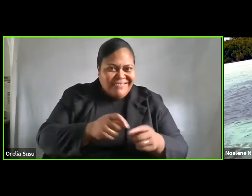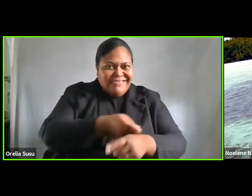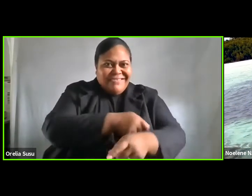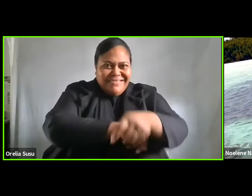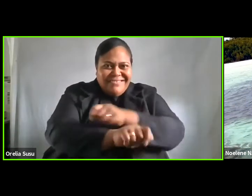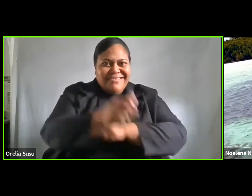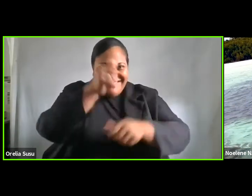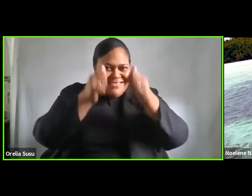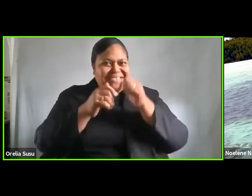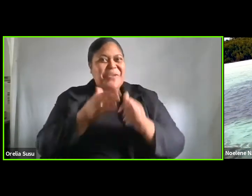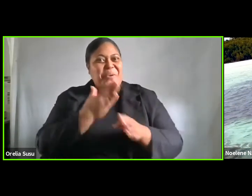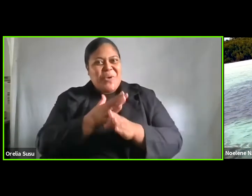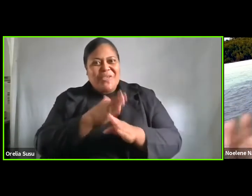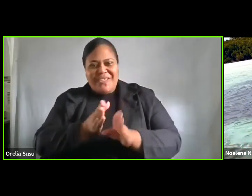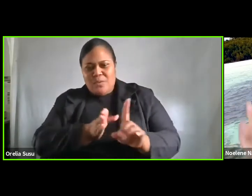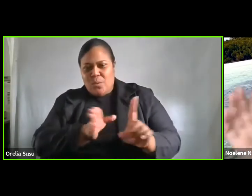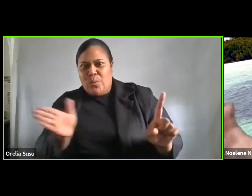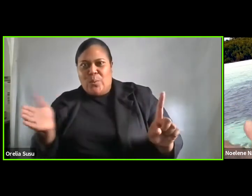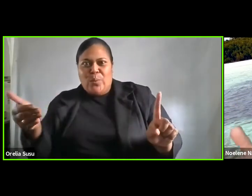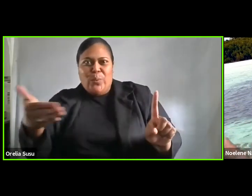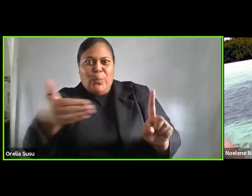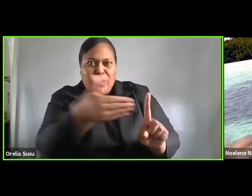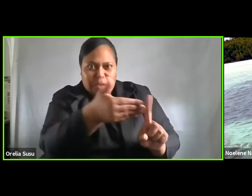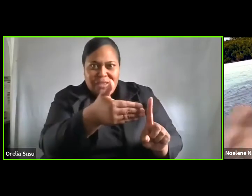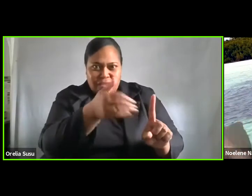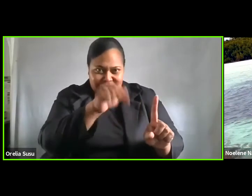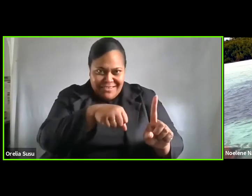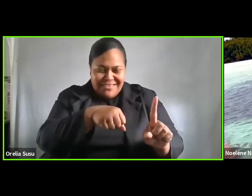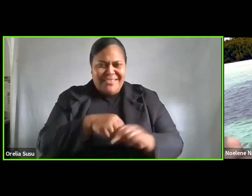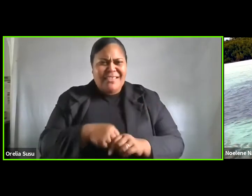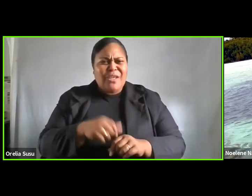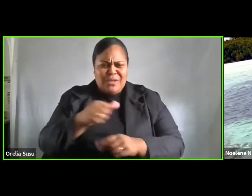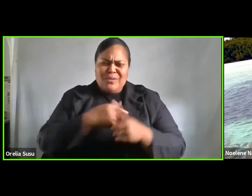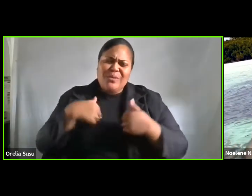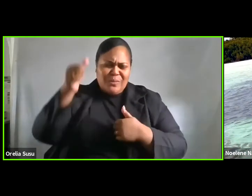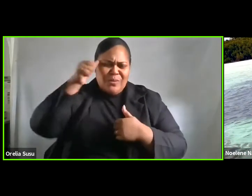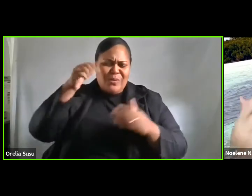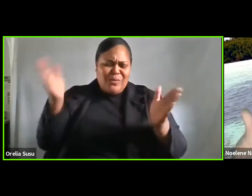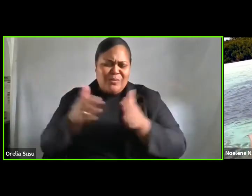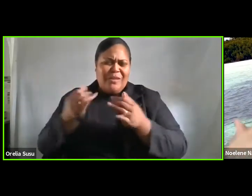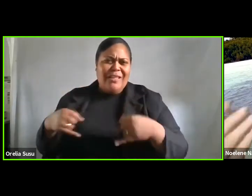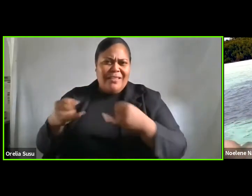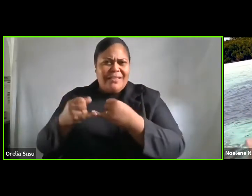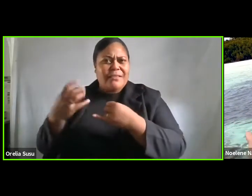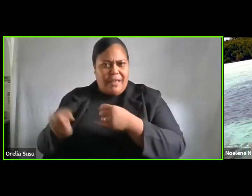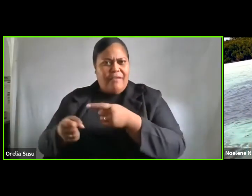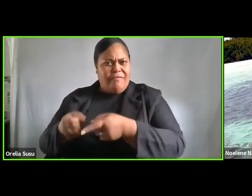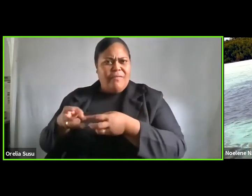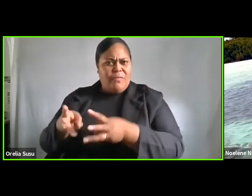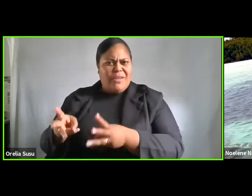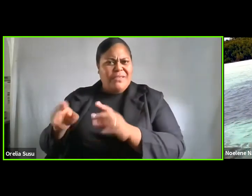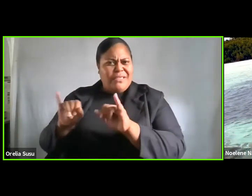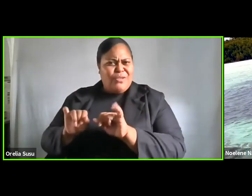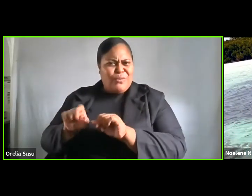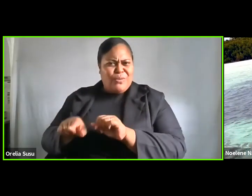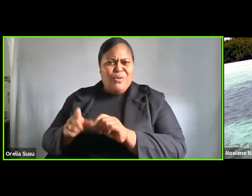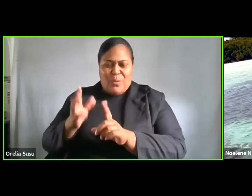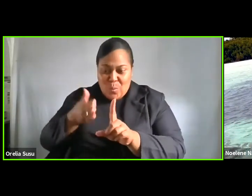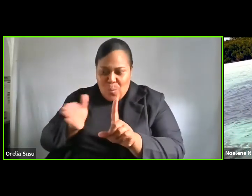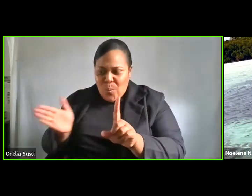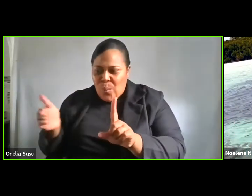kinds of systems all of us know that in small island complex societies there are particular ways that we work in order to